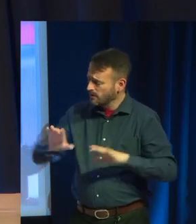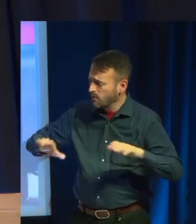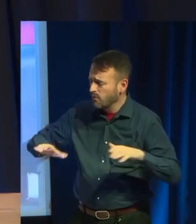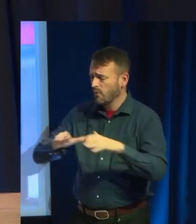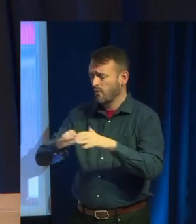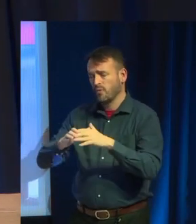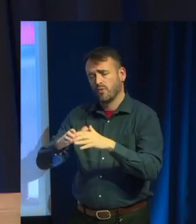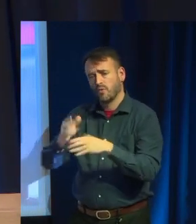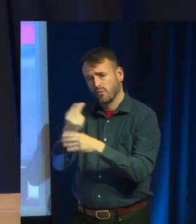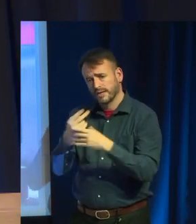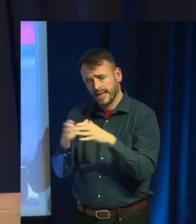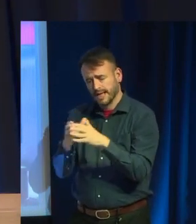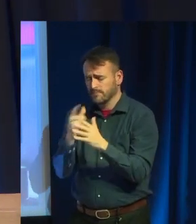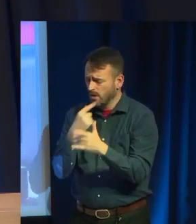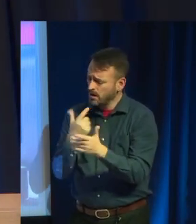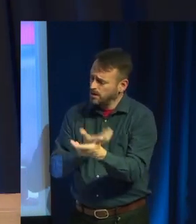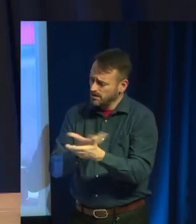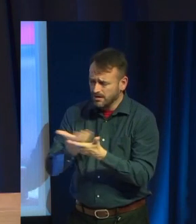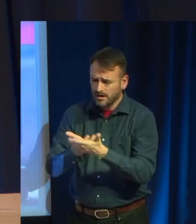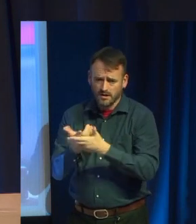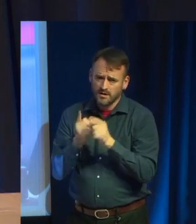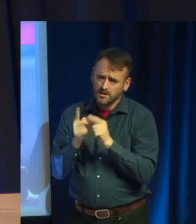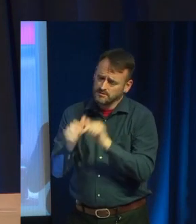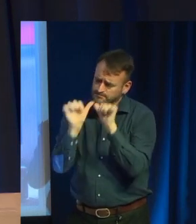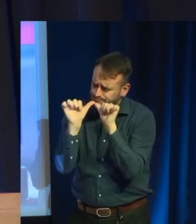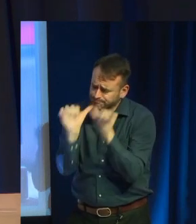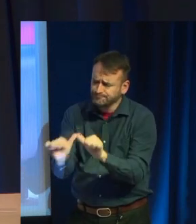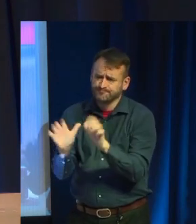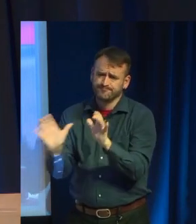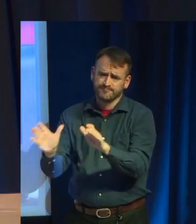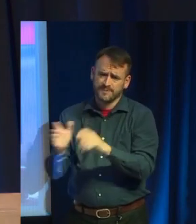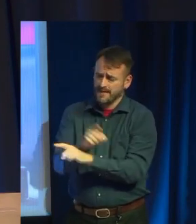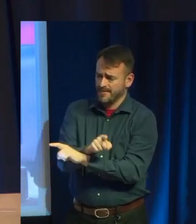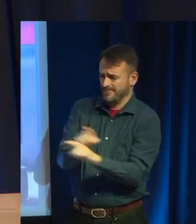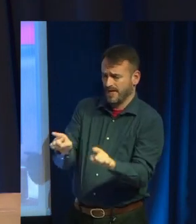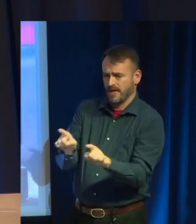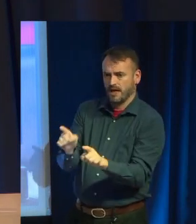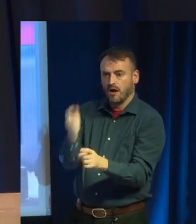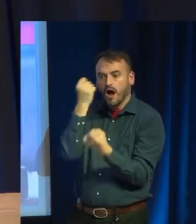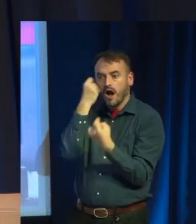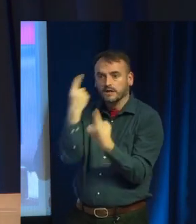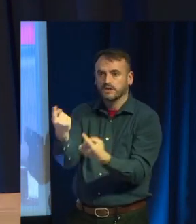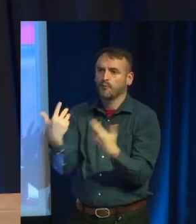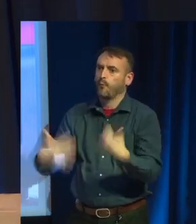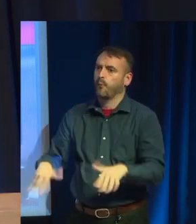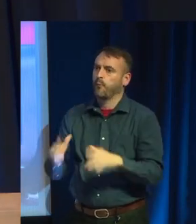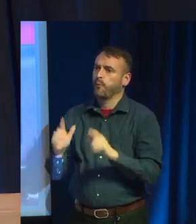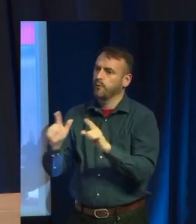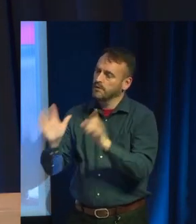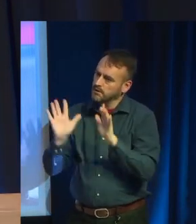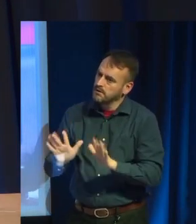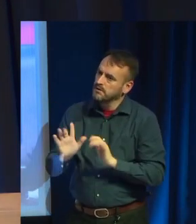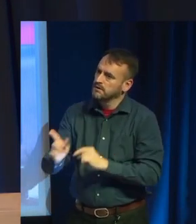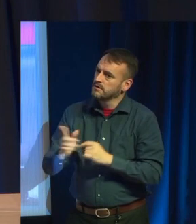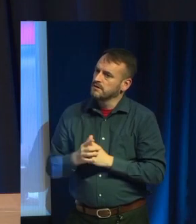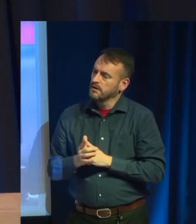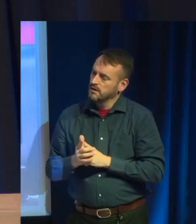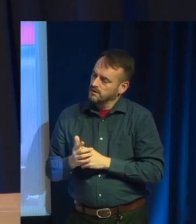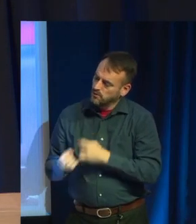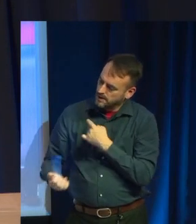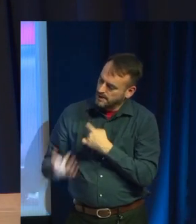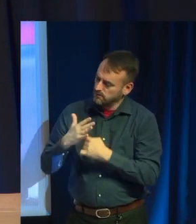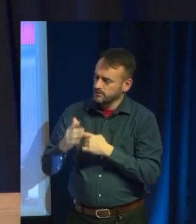narrative designer, have a chat with an audio designer, because they have amazing ideas that can really influence you. So go and